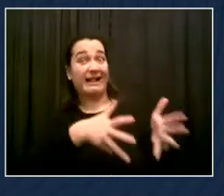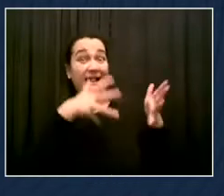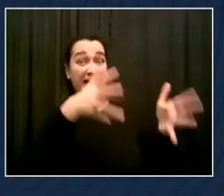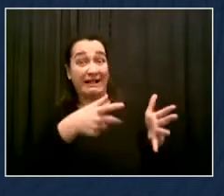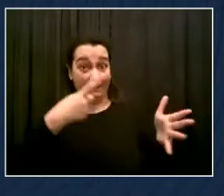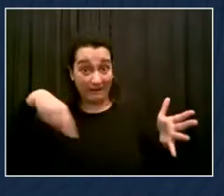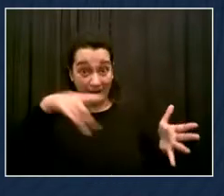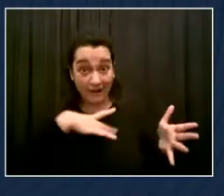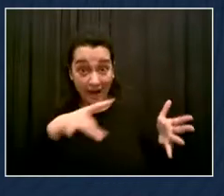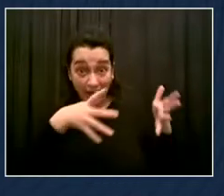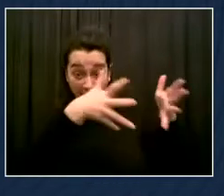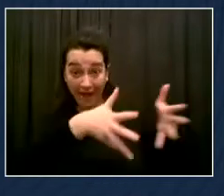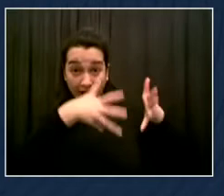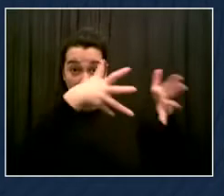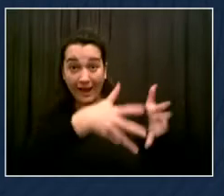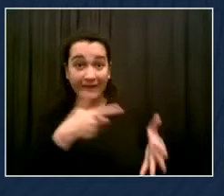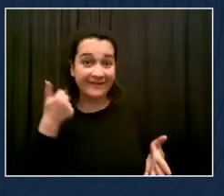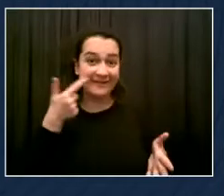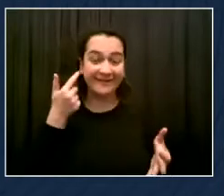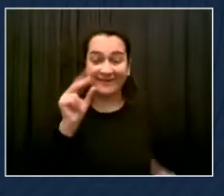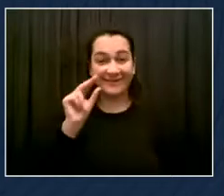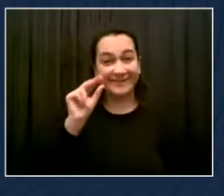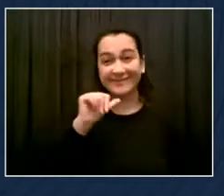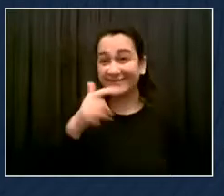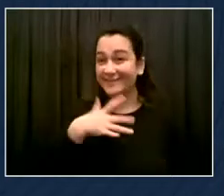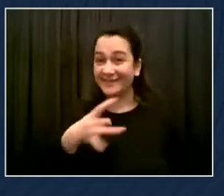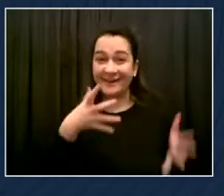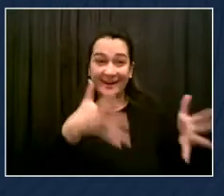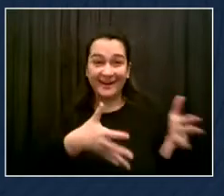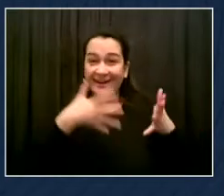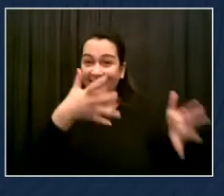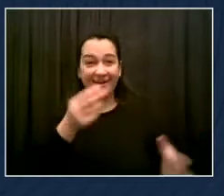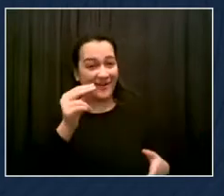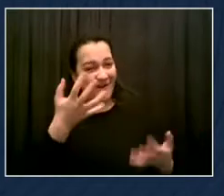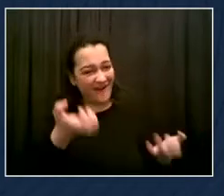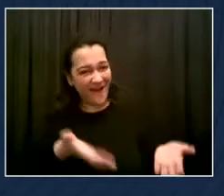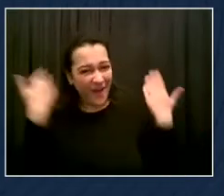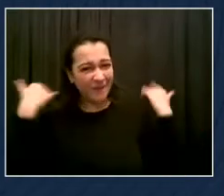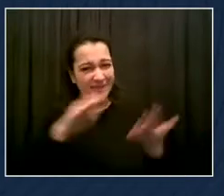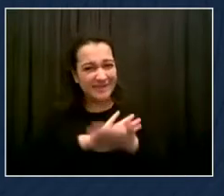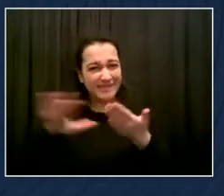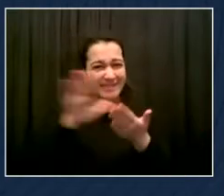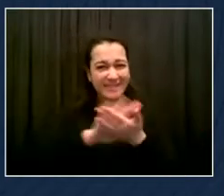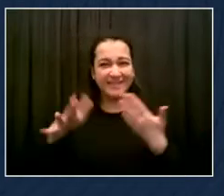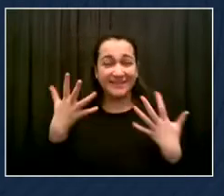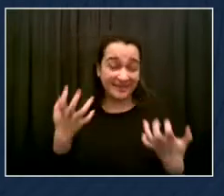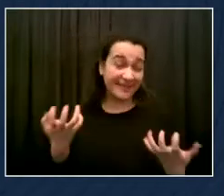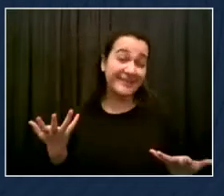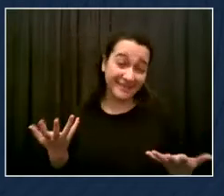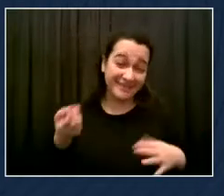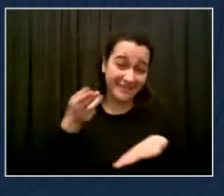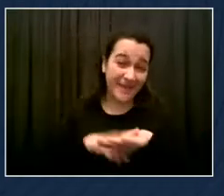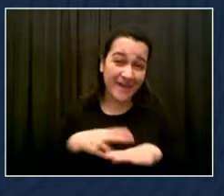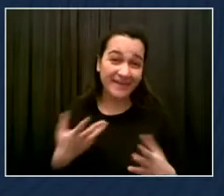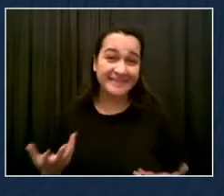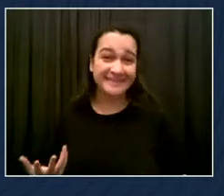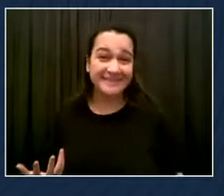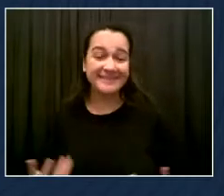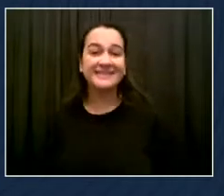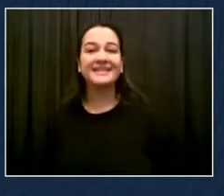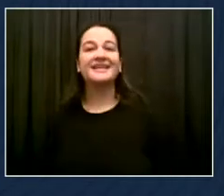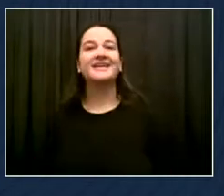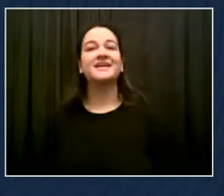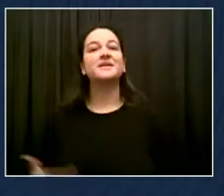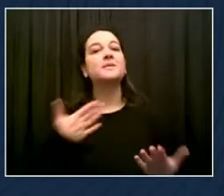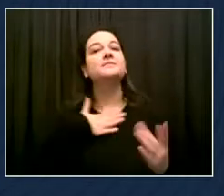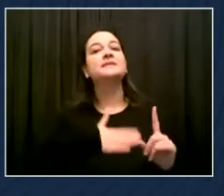lives easier as well. And I think getting back on our feet as a city starts with clean streets. So this is very, very good news. So